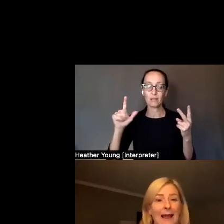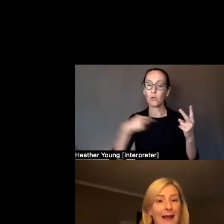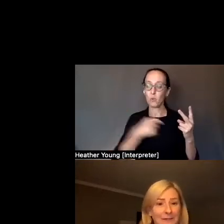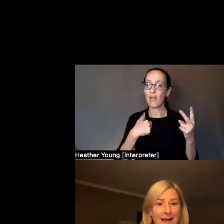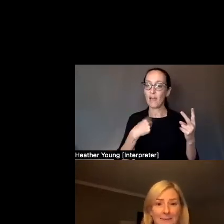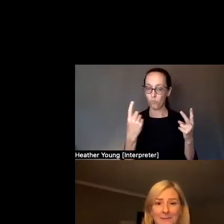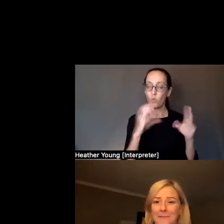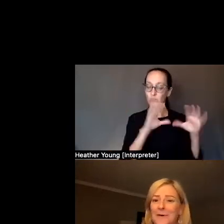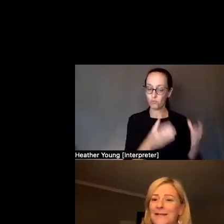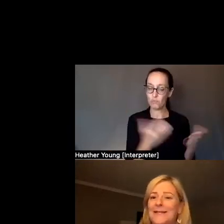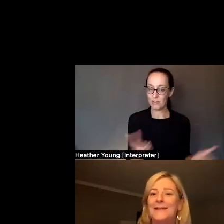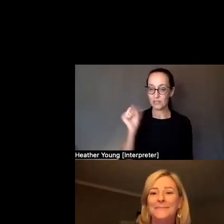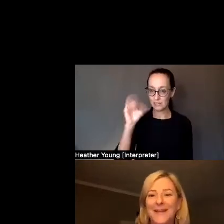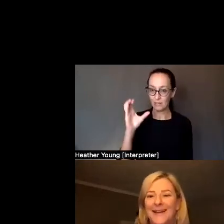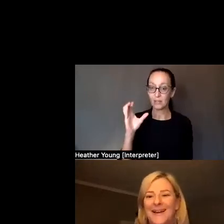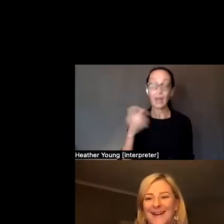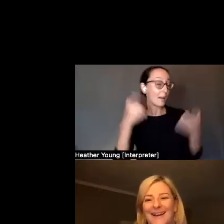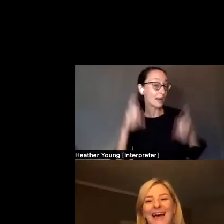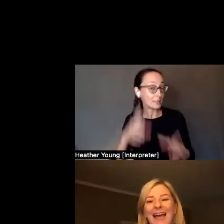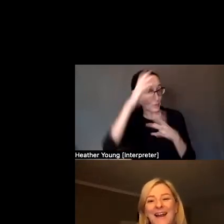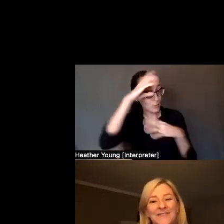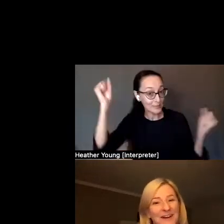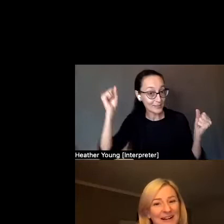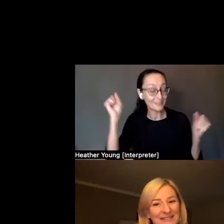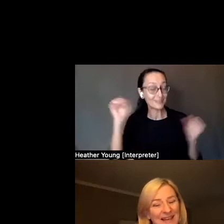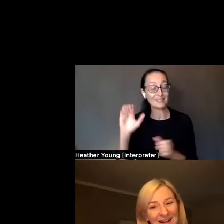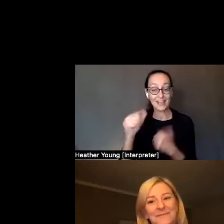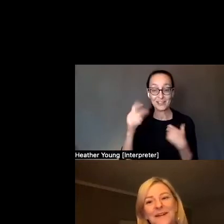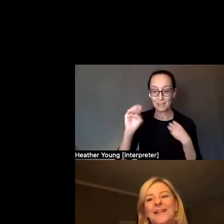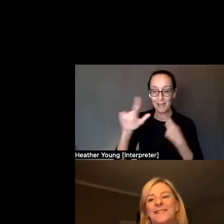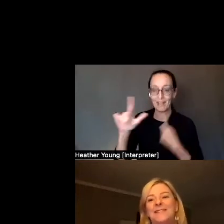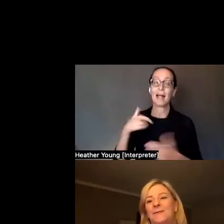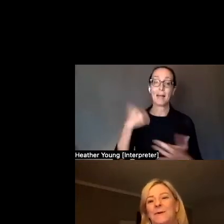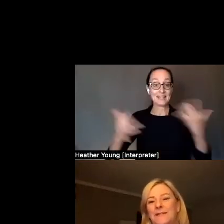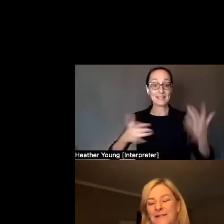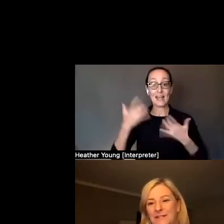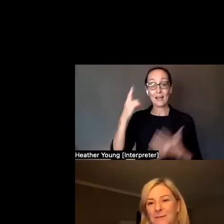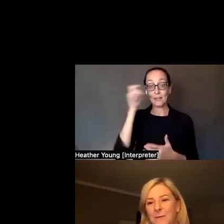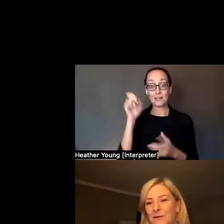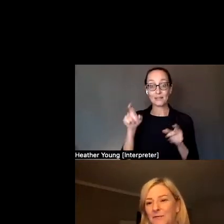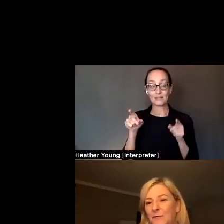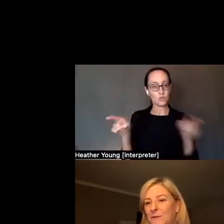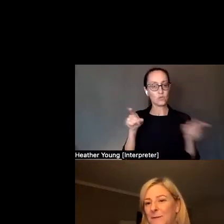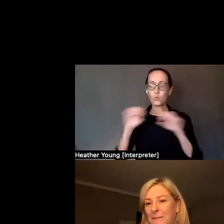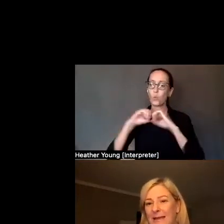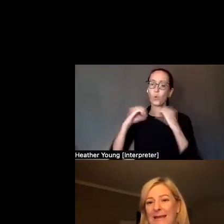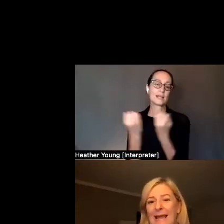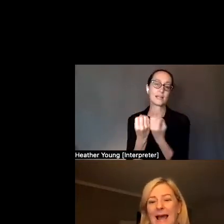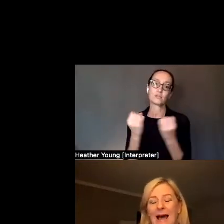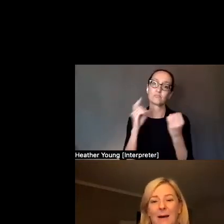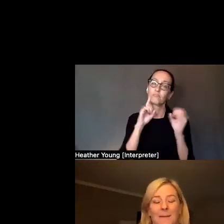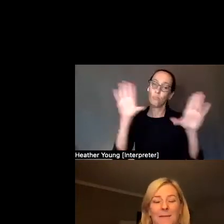and I actually happen to be the president. And I'm very excited because these two organizations have been wonderful to